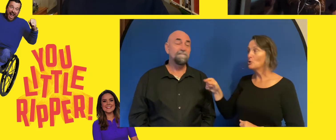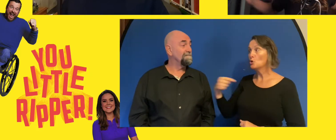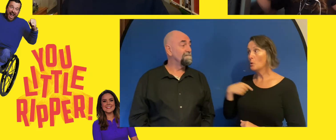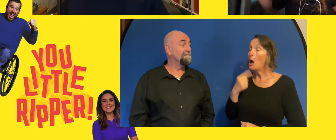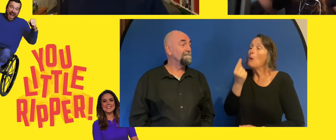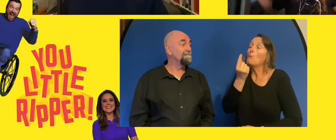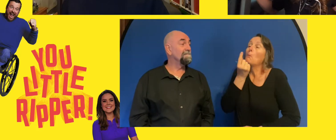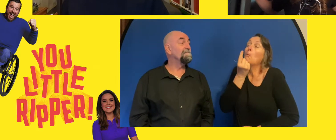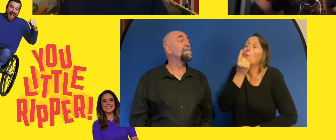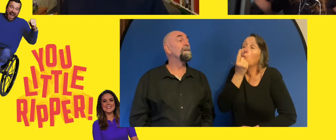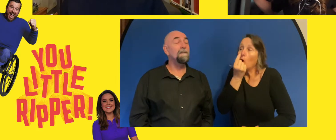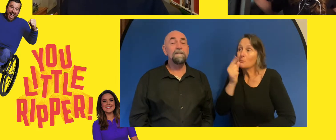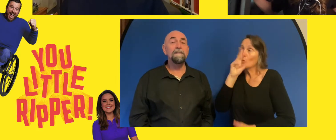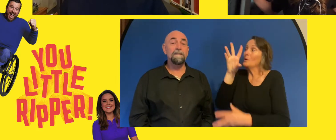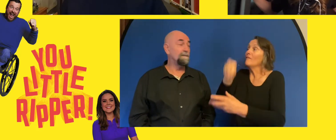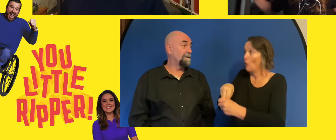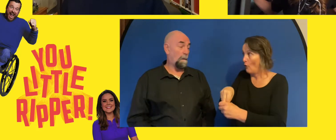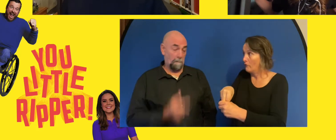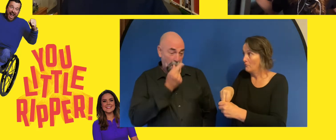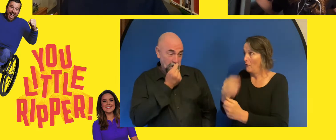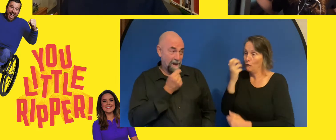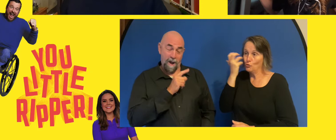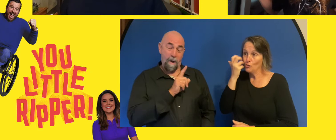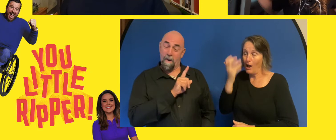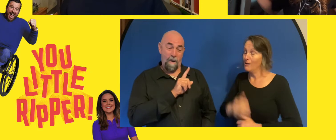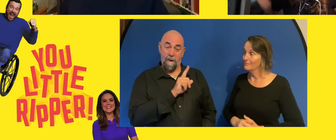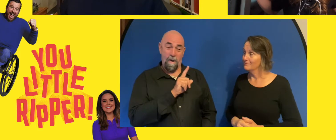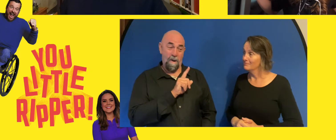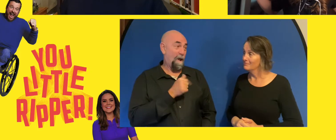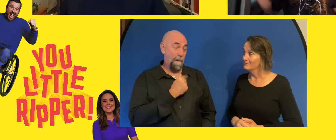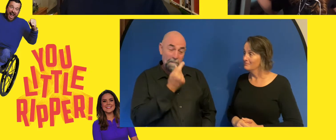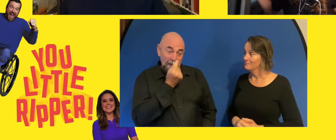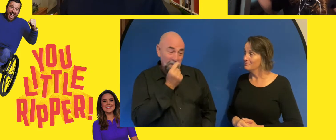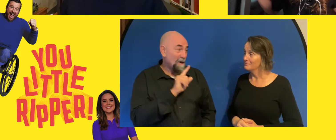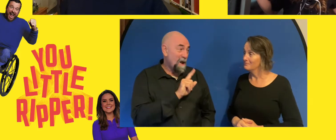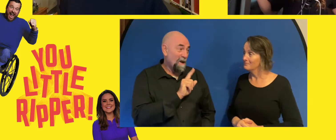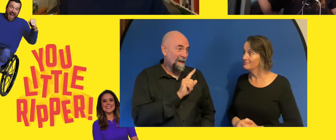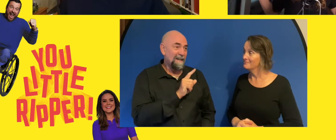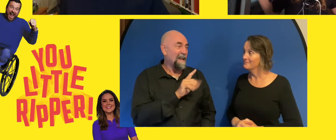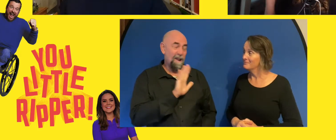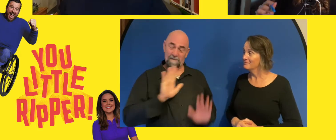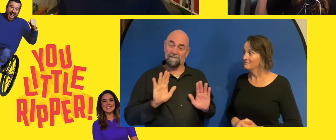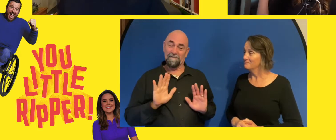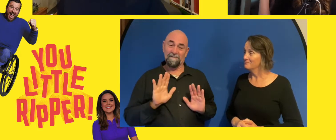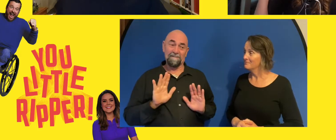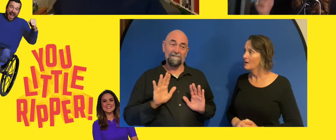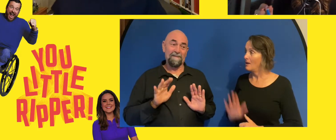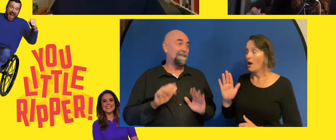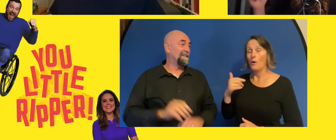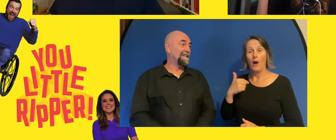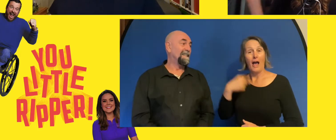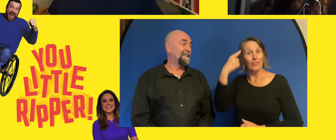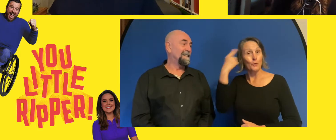potentially may Not try out in the potentially. future. No, we're not talking potentially. Take that to the bank. Yes, it has